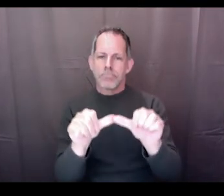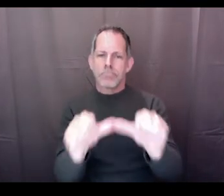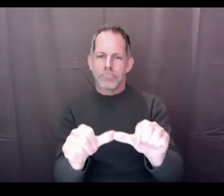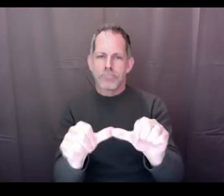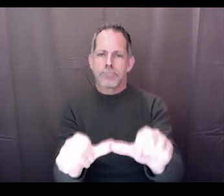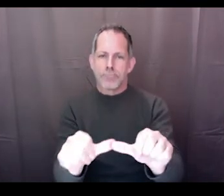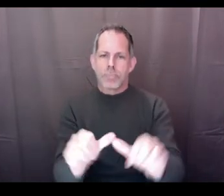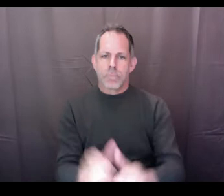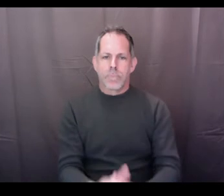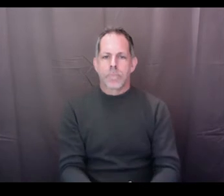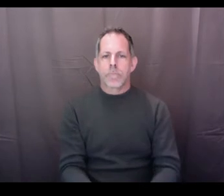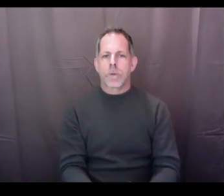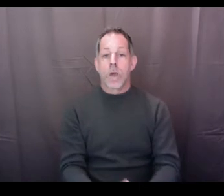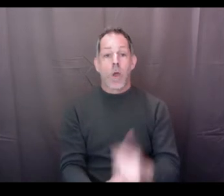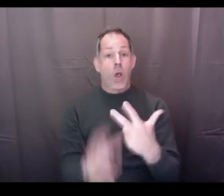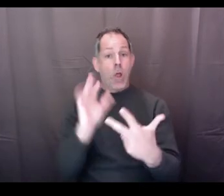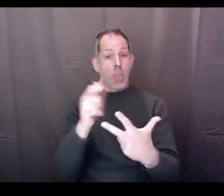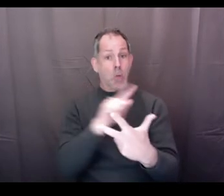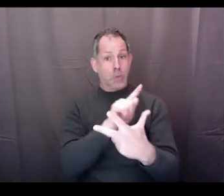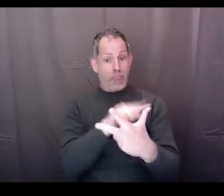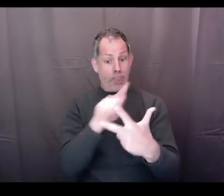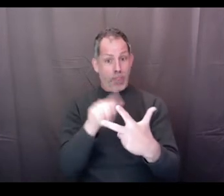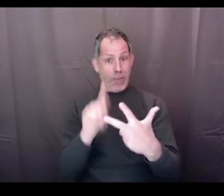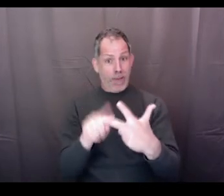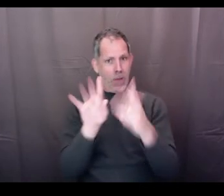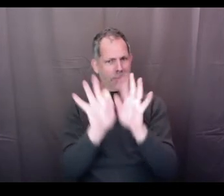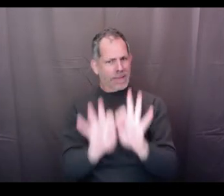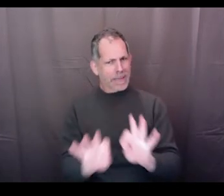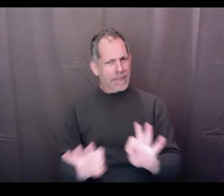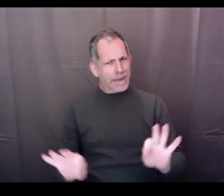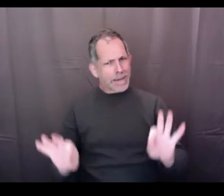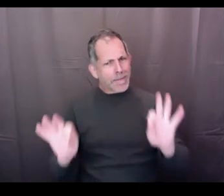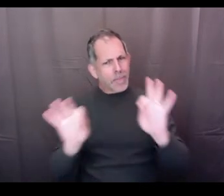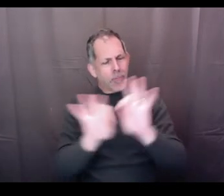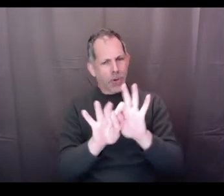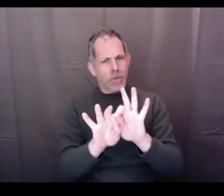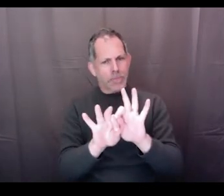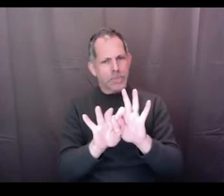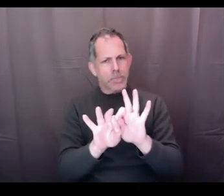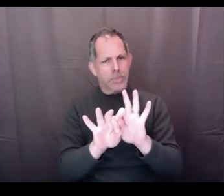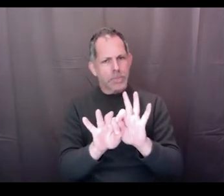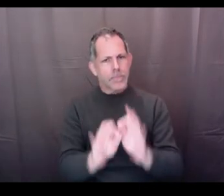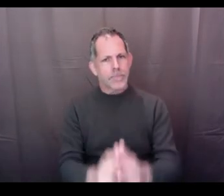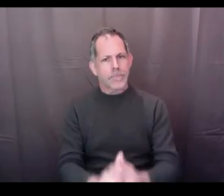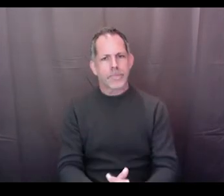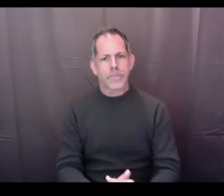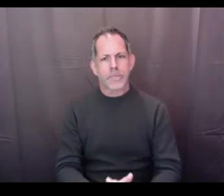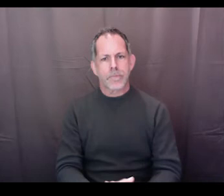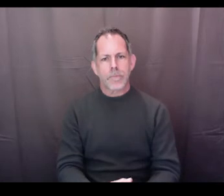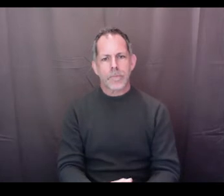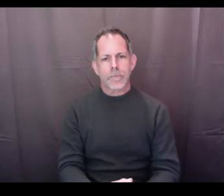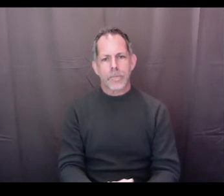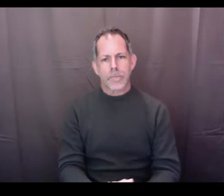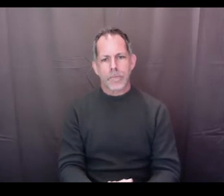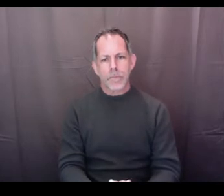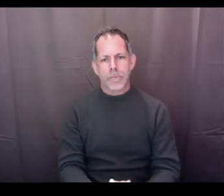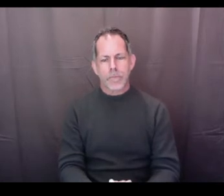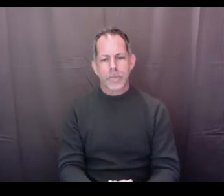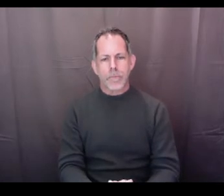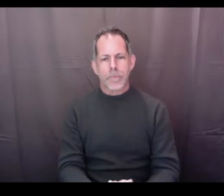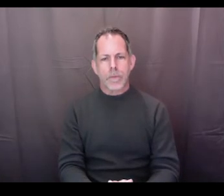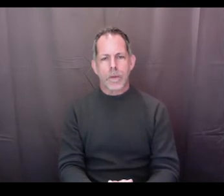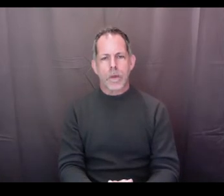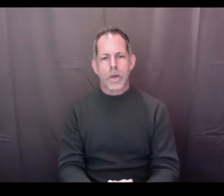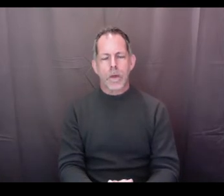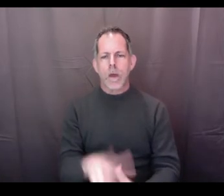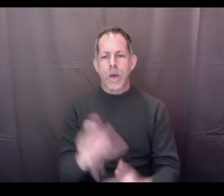duration that they're contagious. It's really those 3 factors that drive the whole thing. And so when we look at what